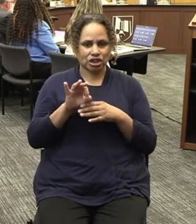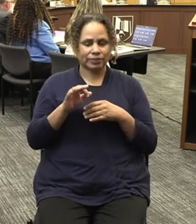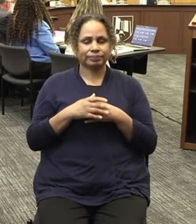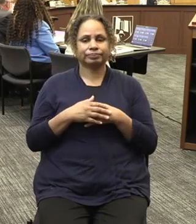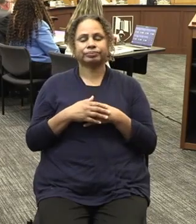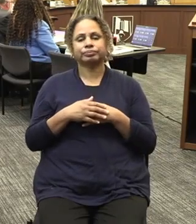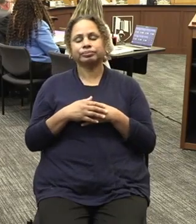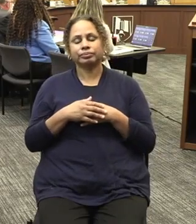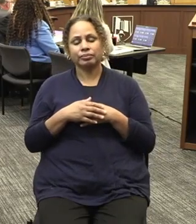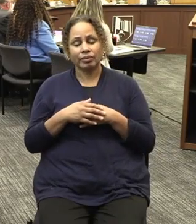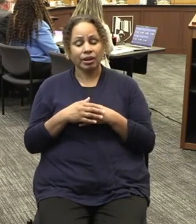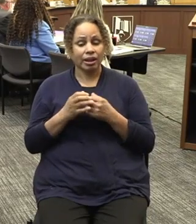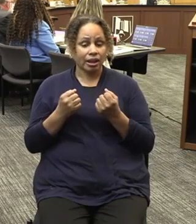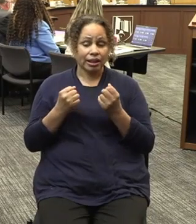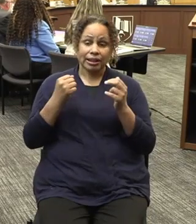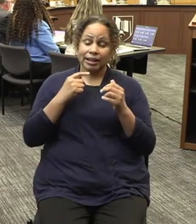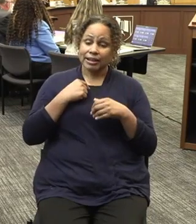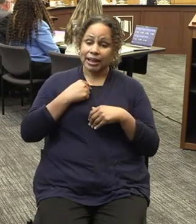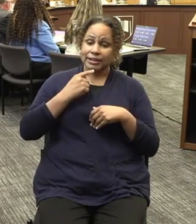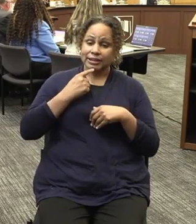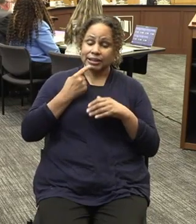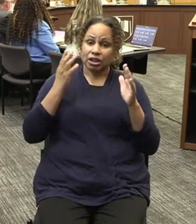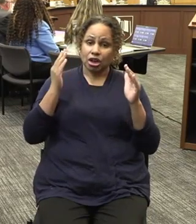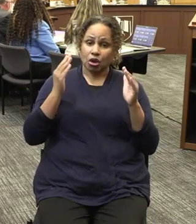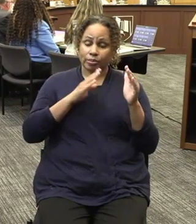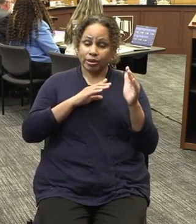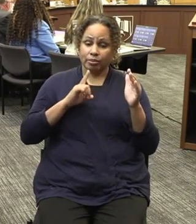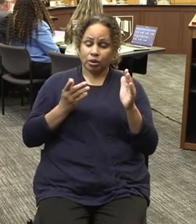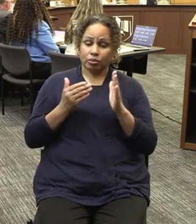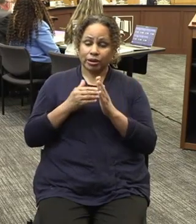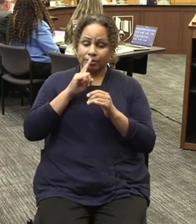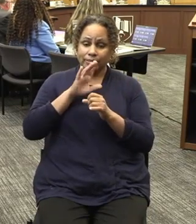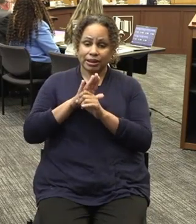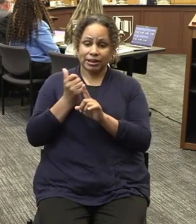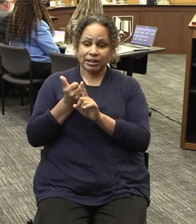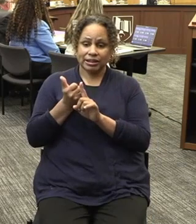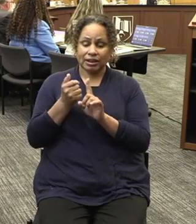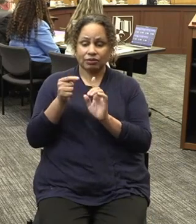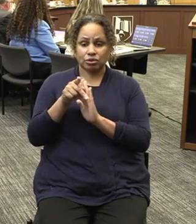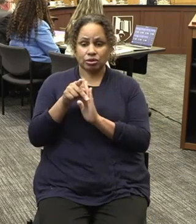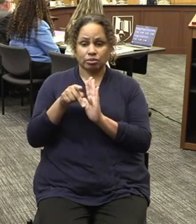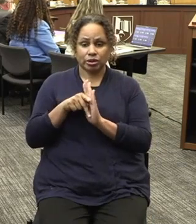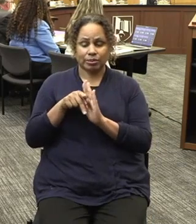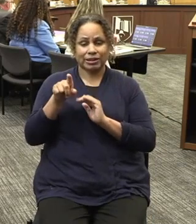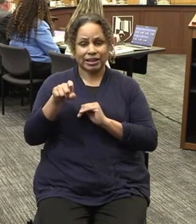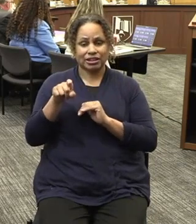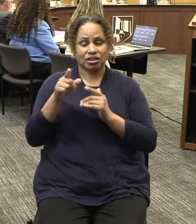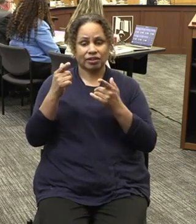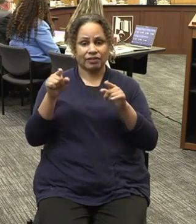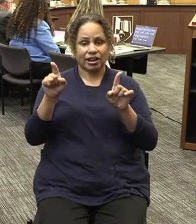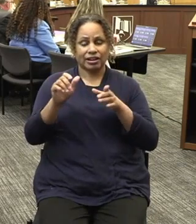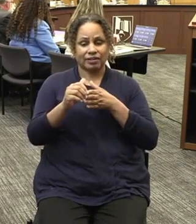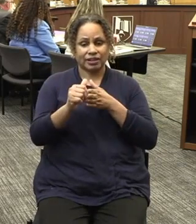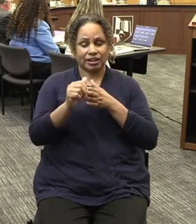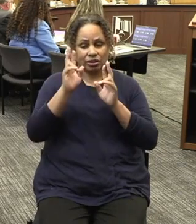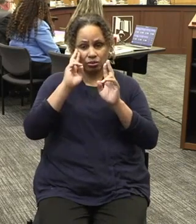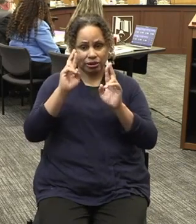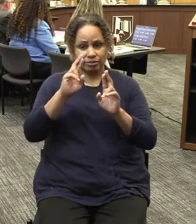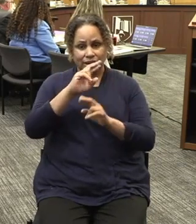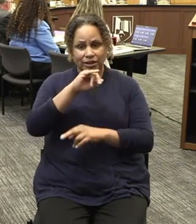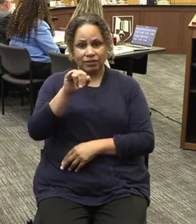community and with sincere hope that the board will recommit itself to the principles necessary for effective leadership. Respectfully, Jim